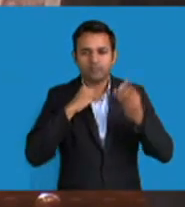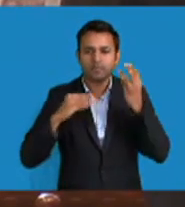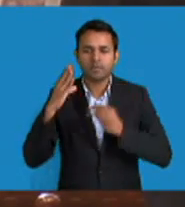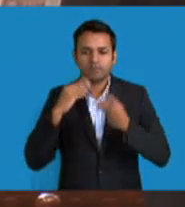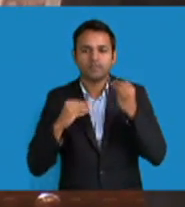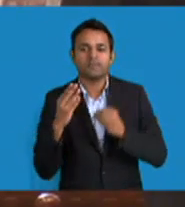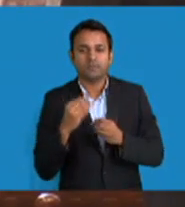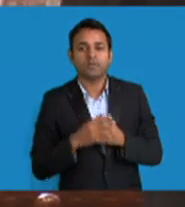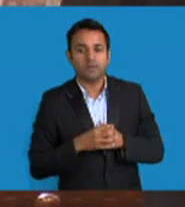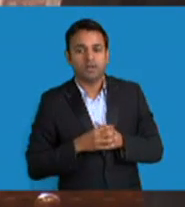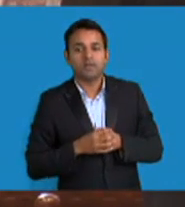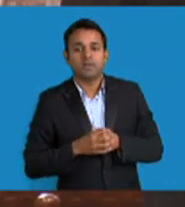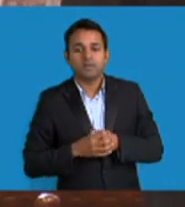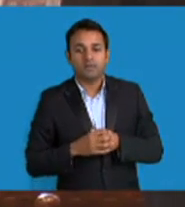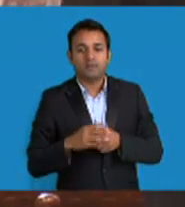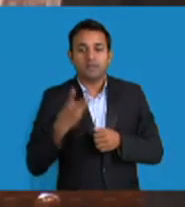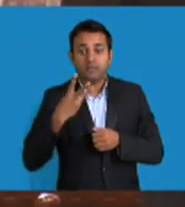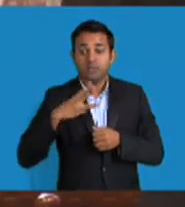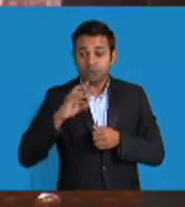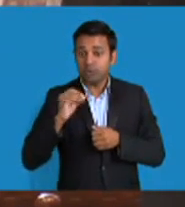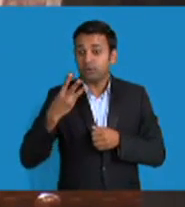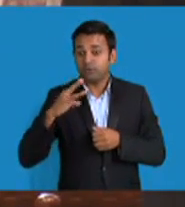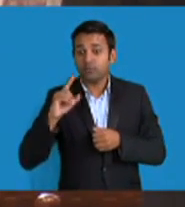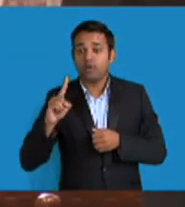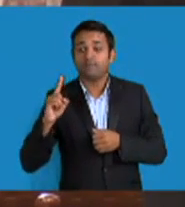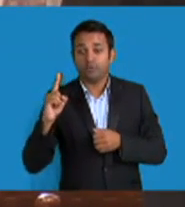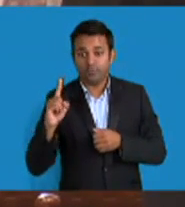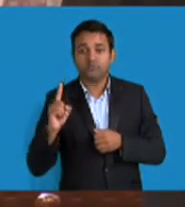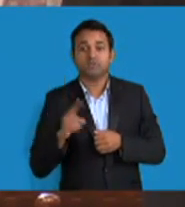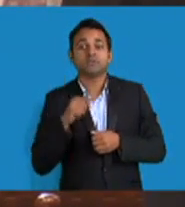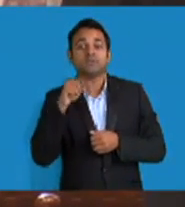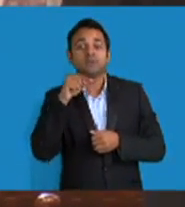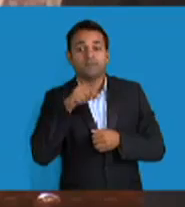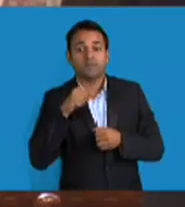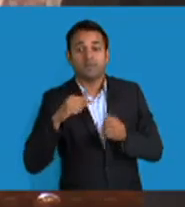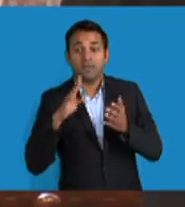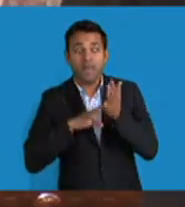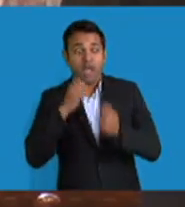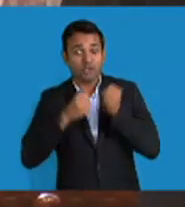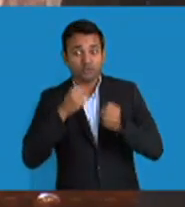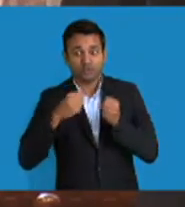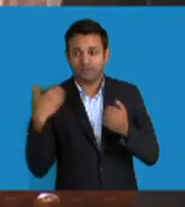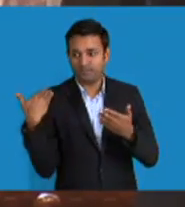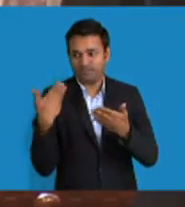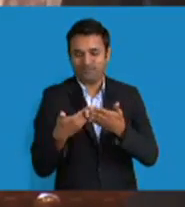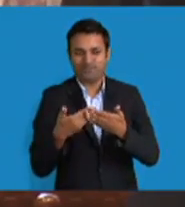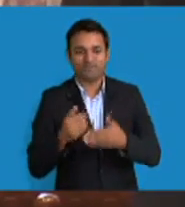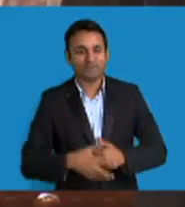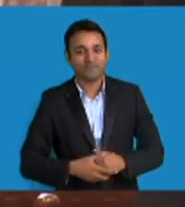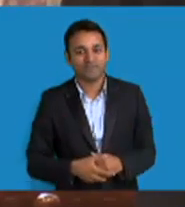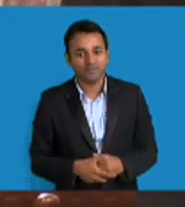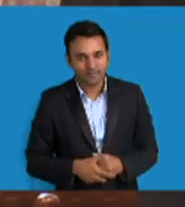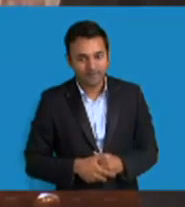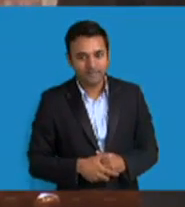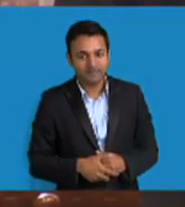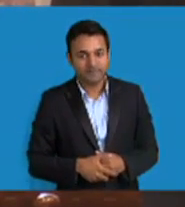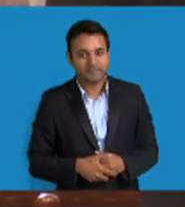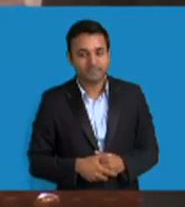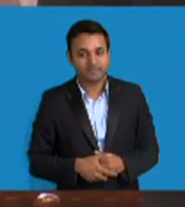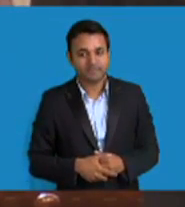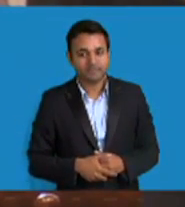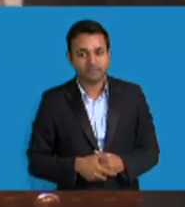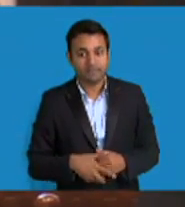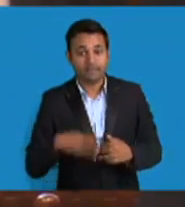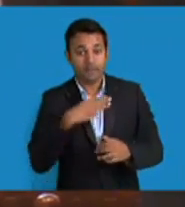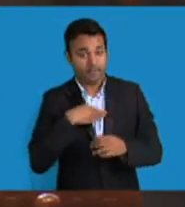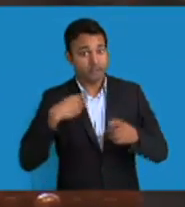March. In conclusion, Madam Speaker, I'm pleased to have shared further initiatives the Ministry has achieved since the last session, and also how